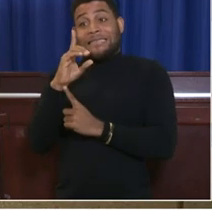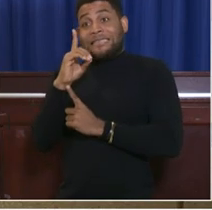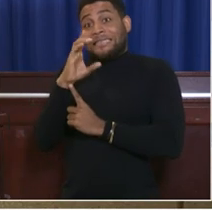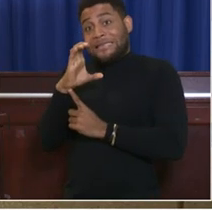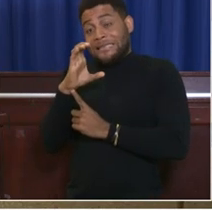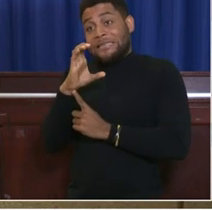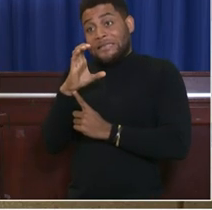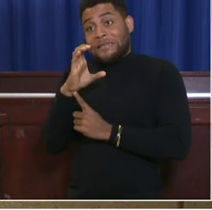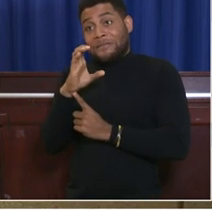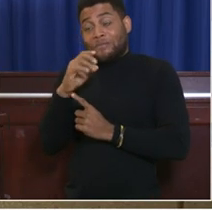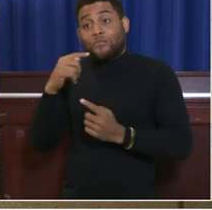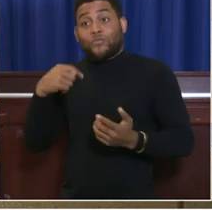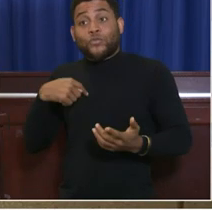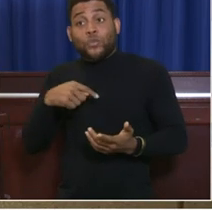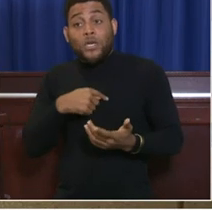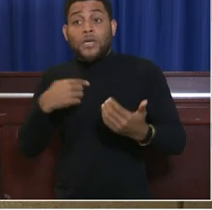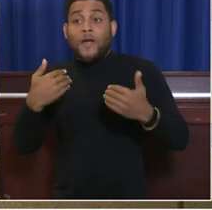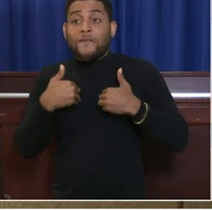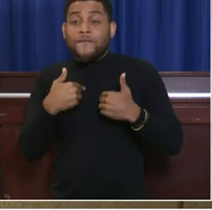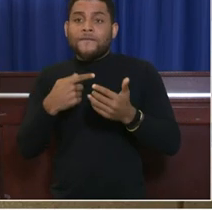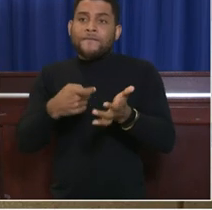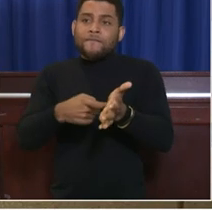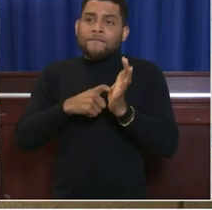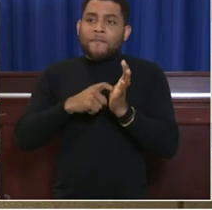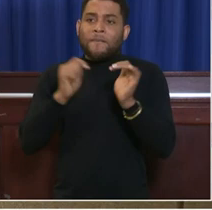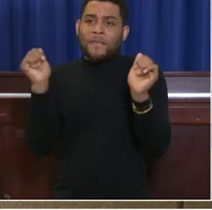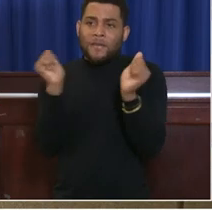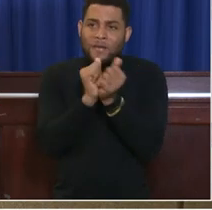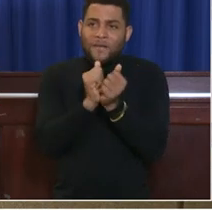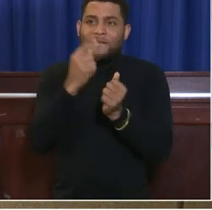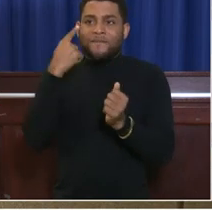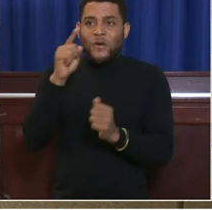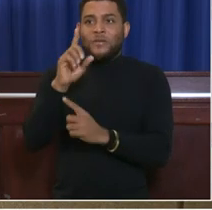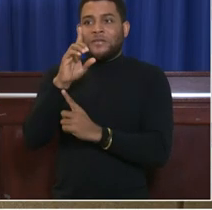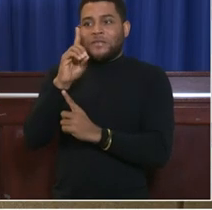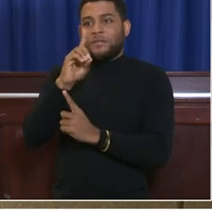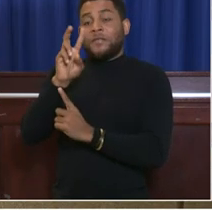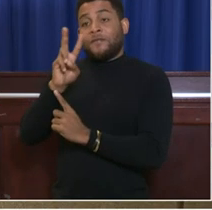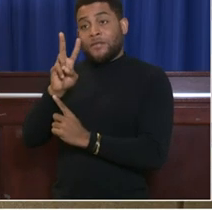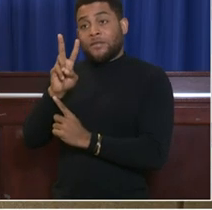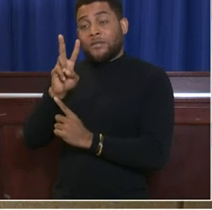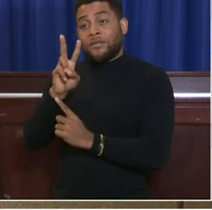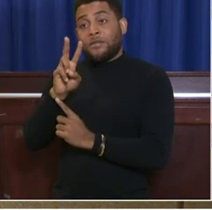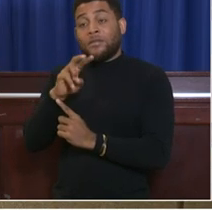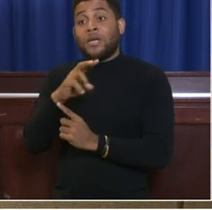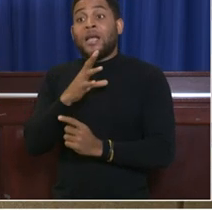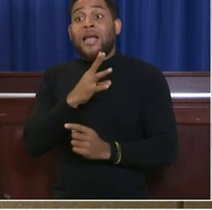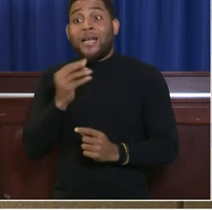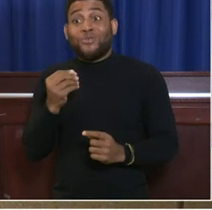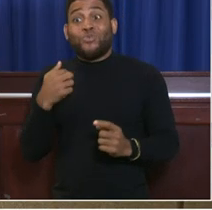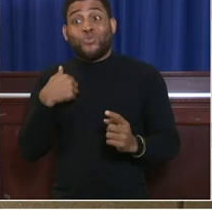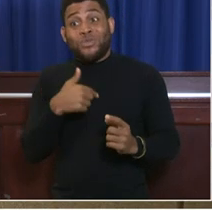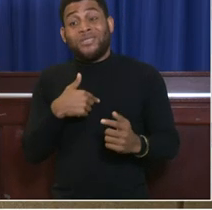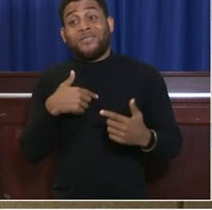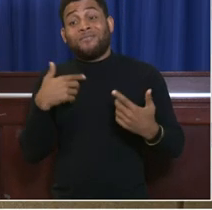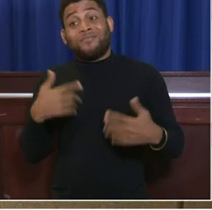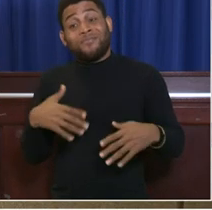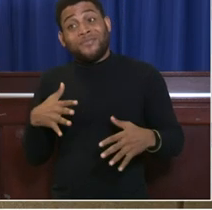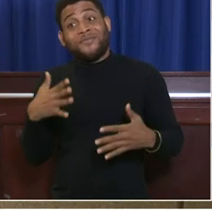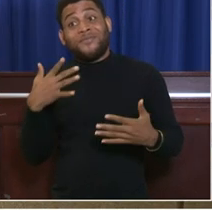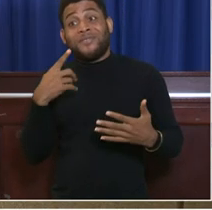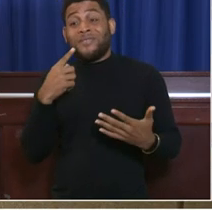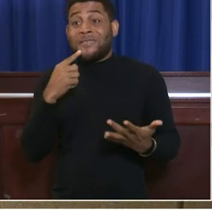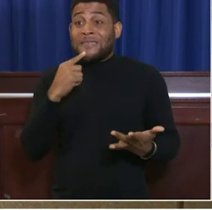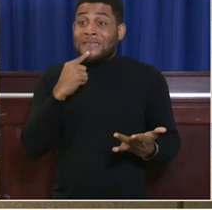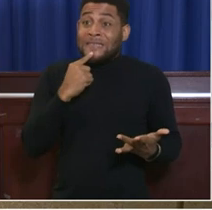jurisdictions that have mandatory arrest for domestic violence laws, and we actually have the most severe, by our read of it, law of the